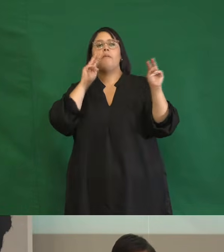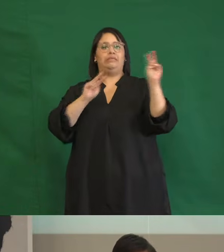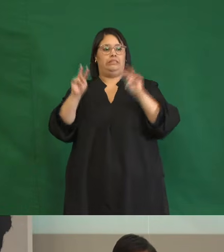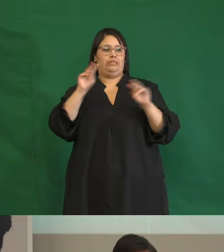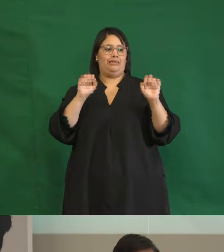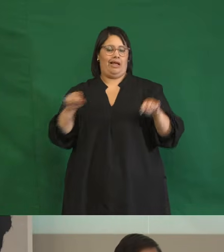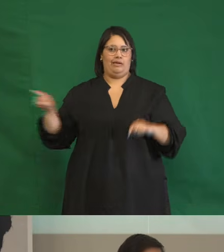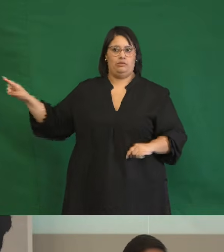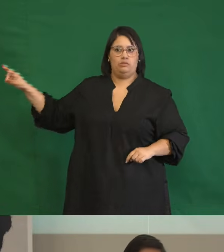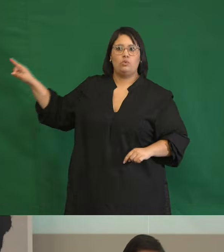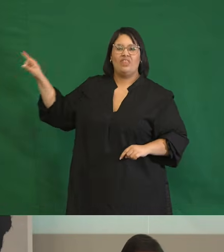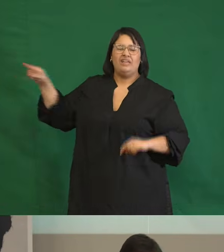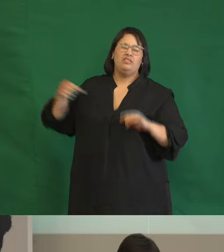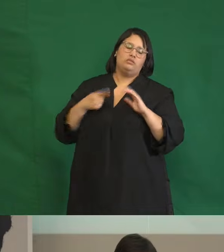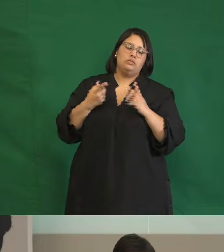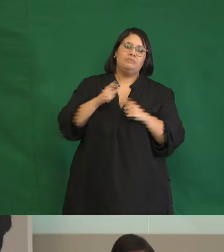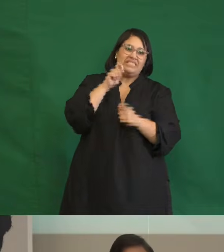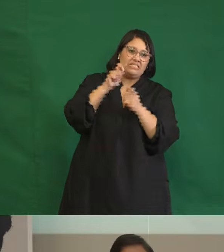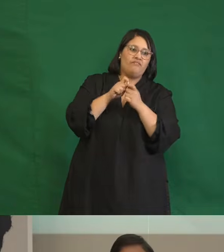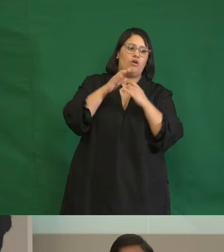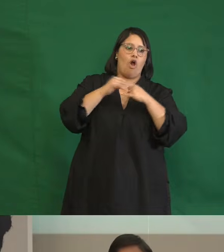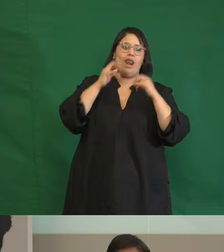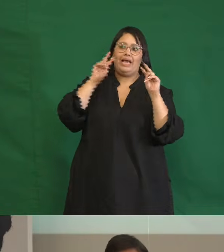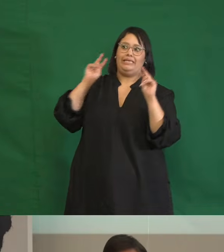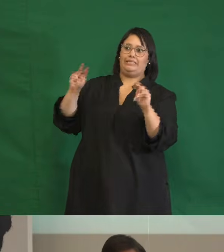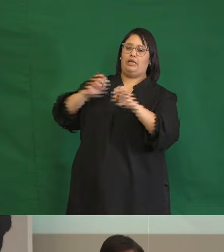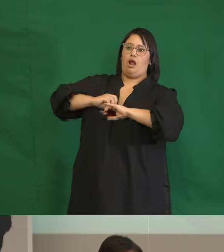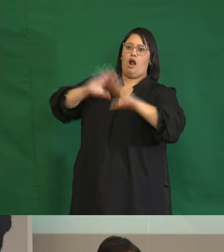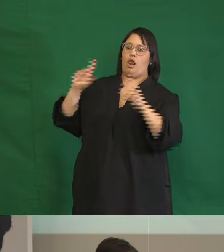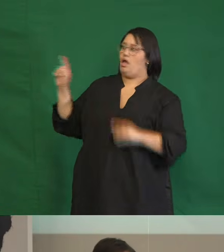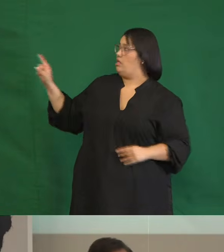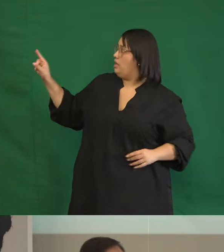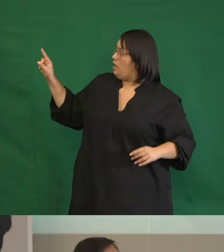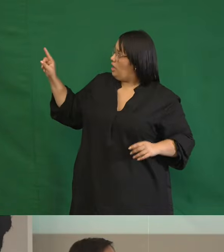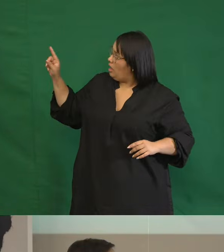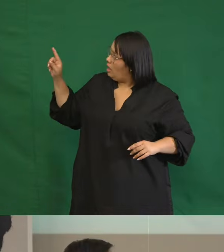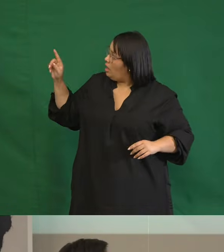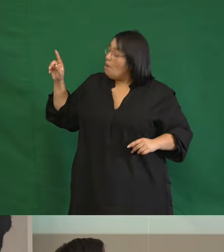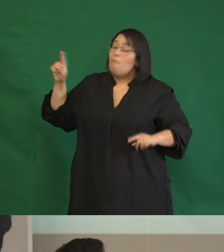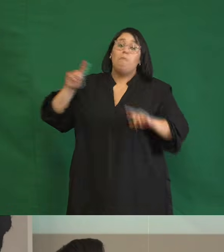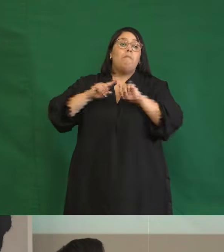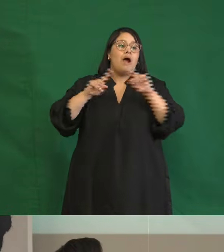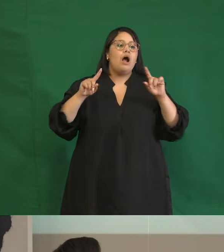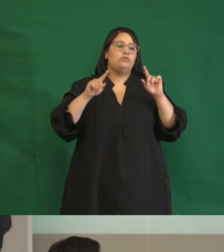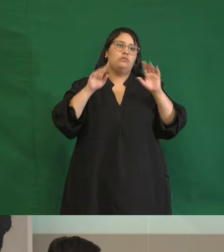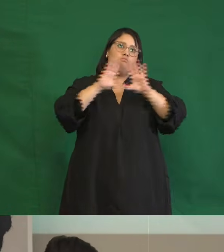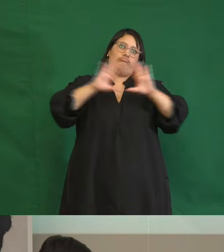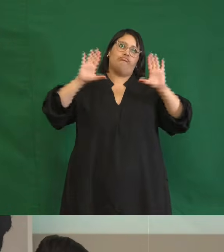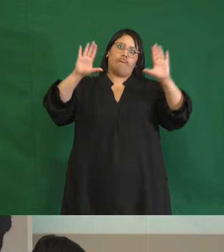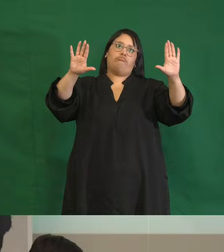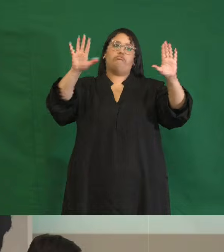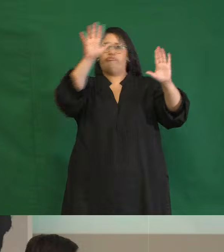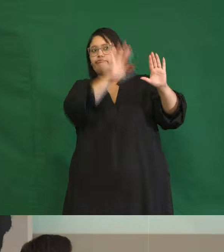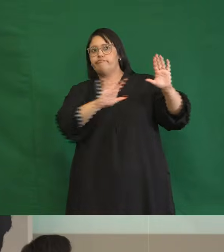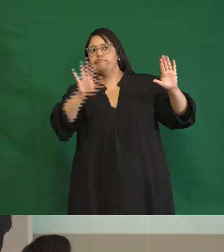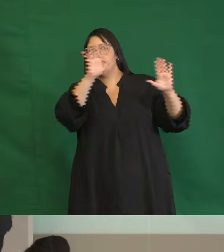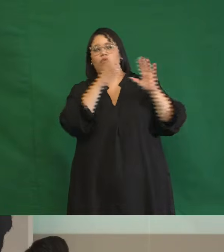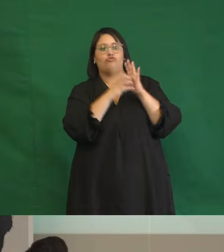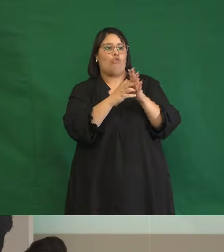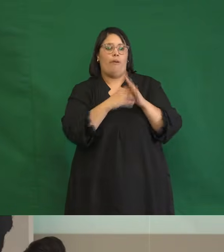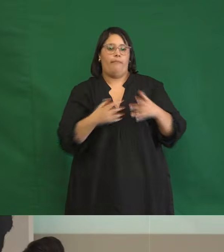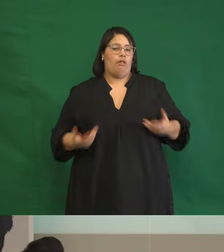to. So this is especially for the online people then. But what you can see here is that, for